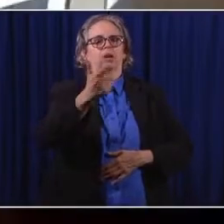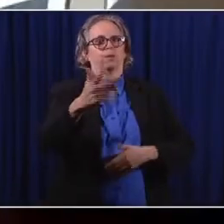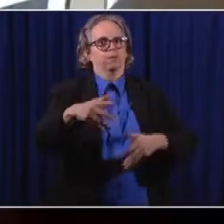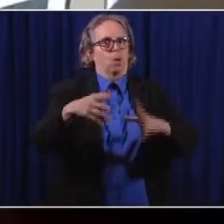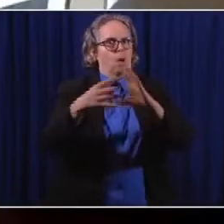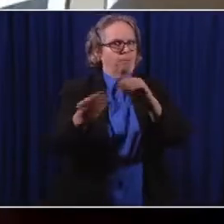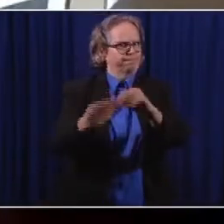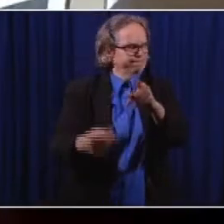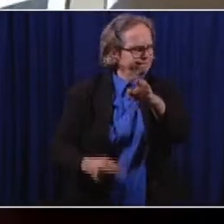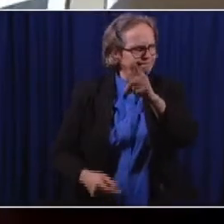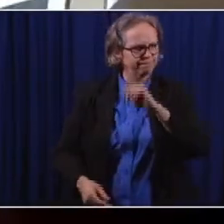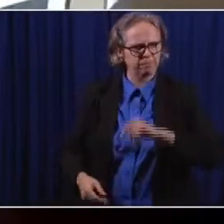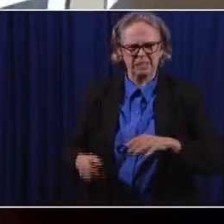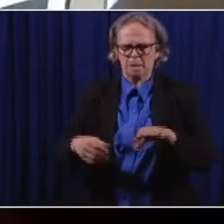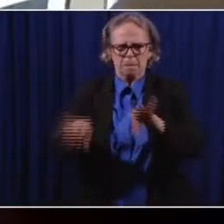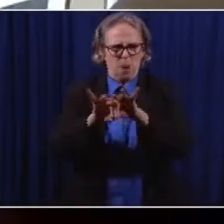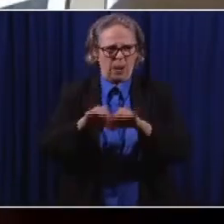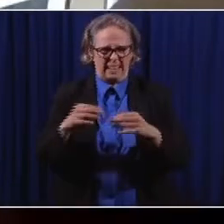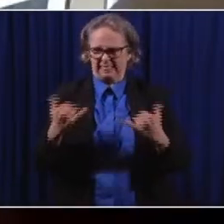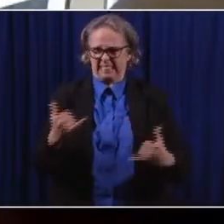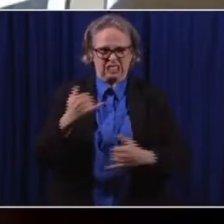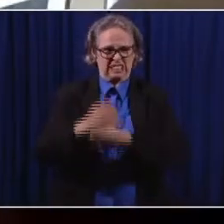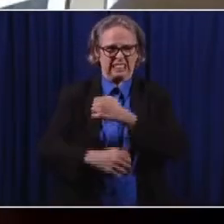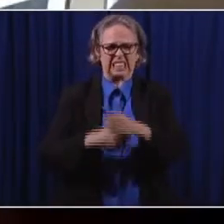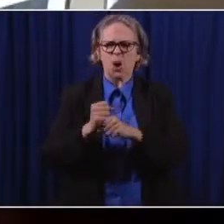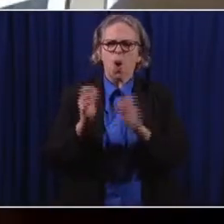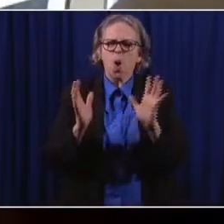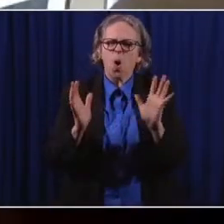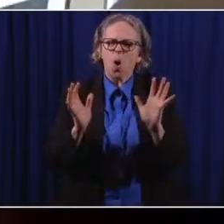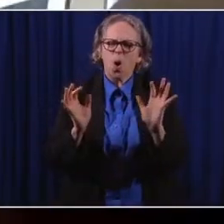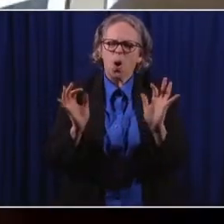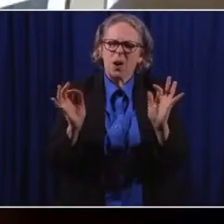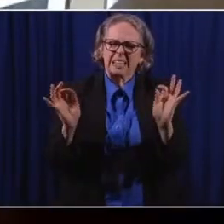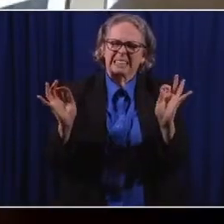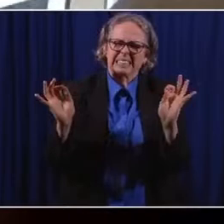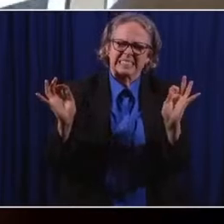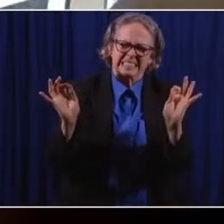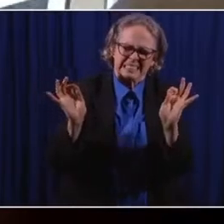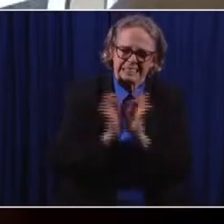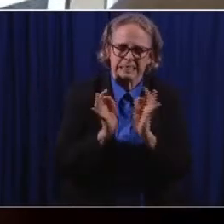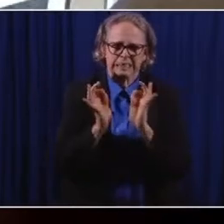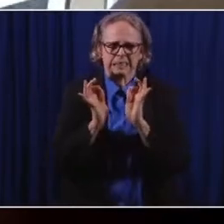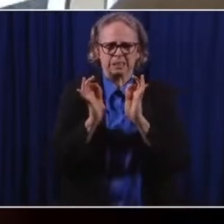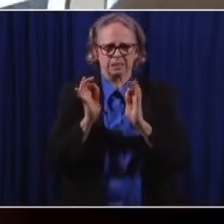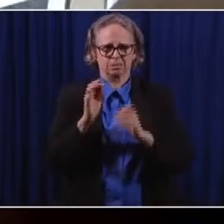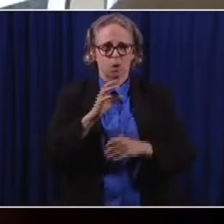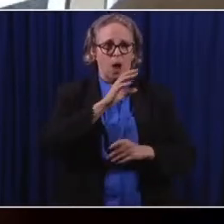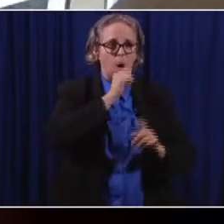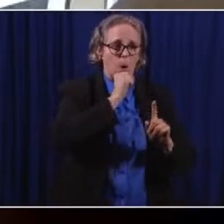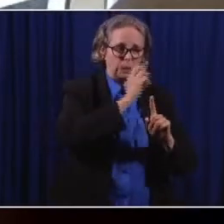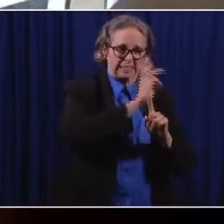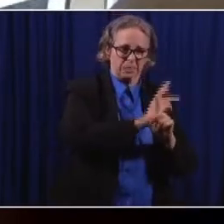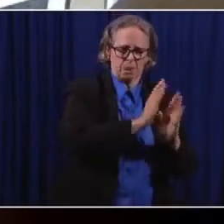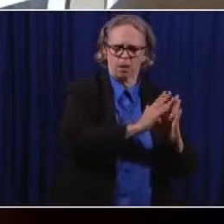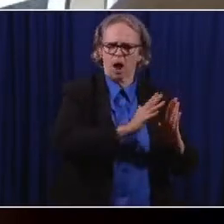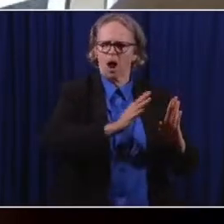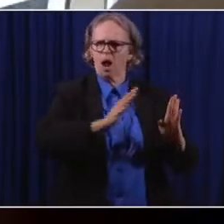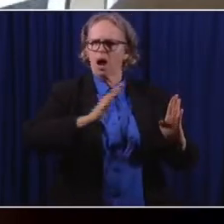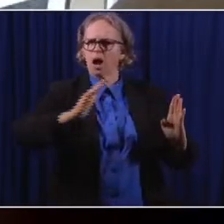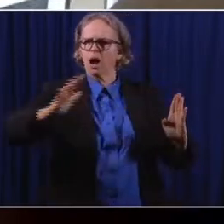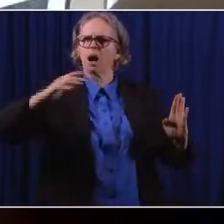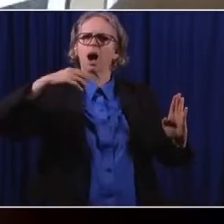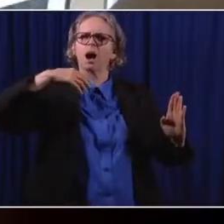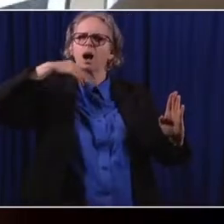this season more than ever that children 6 months and older can get a flu shot starting now, starting today. This is the time to do it before the season's